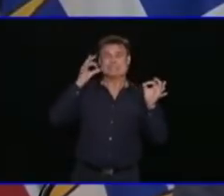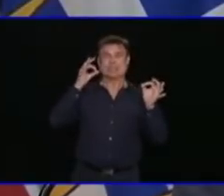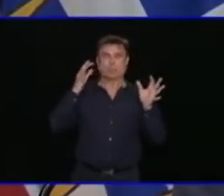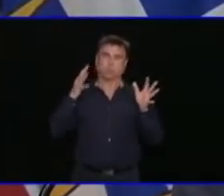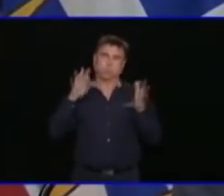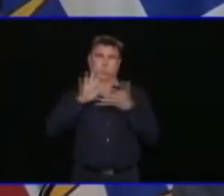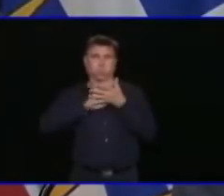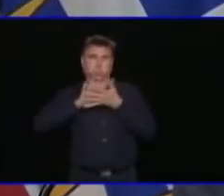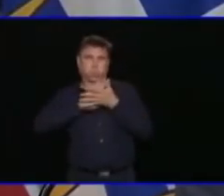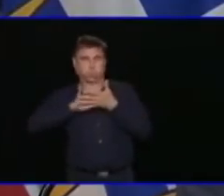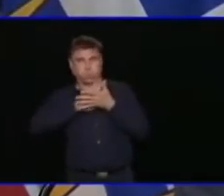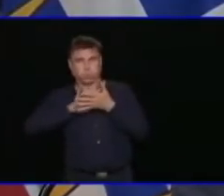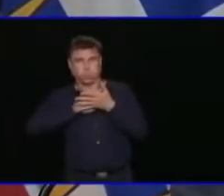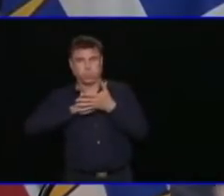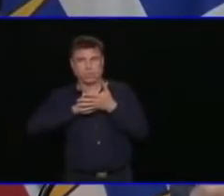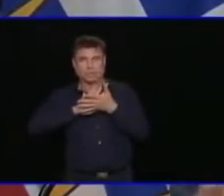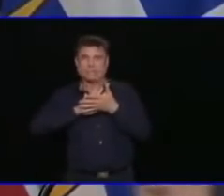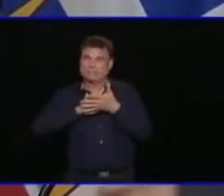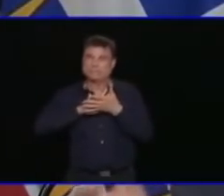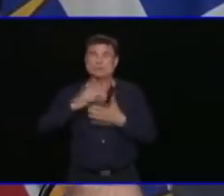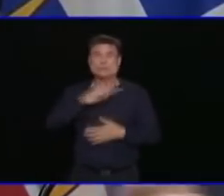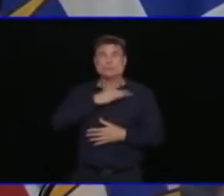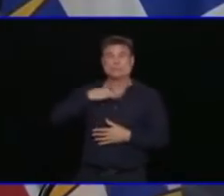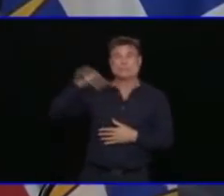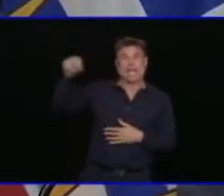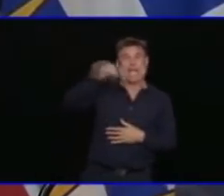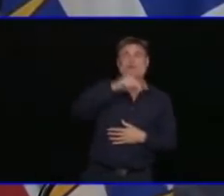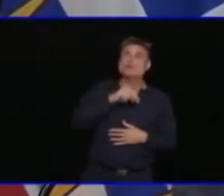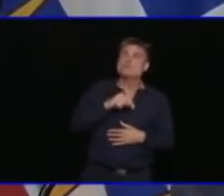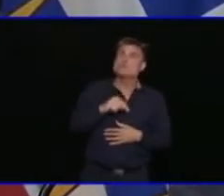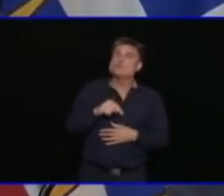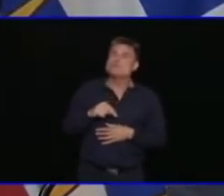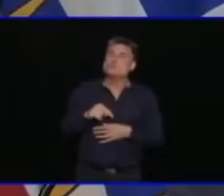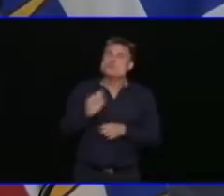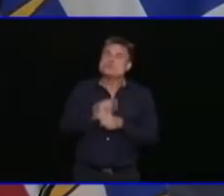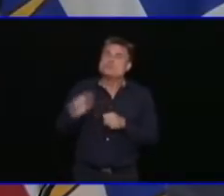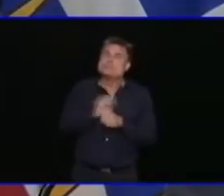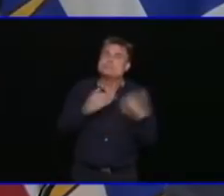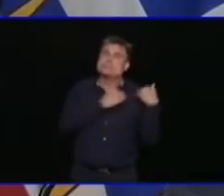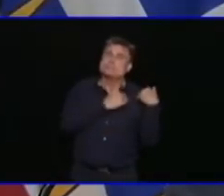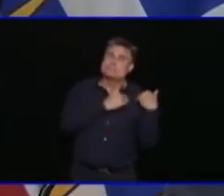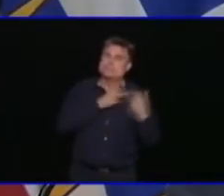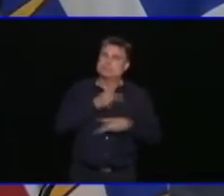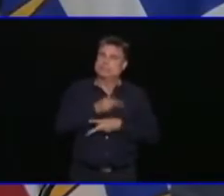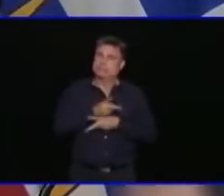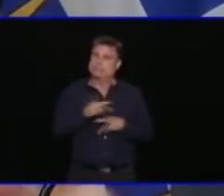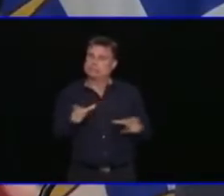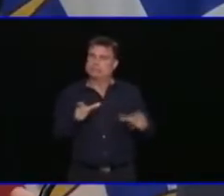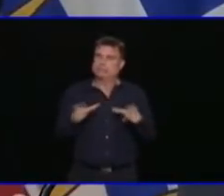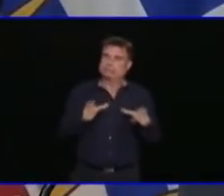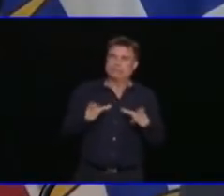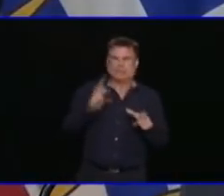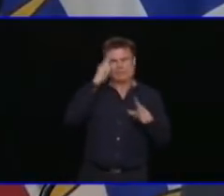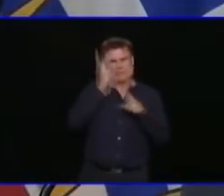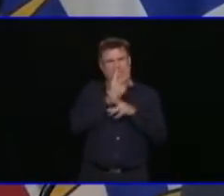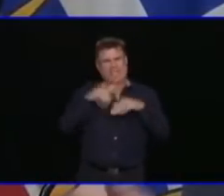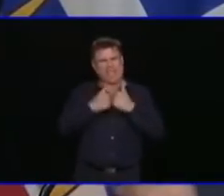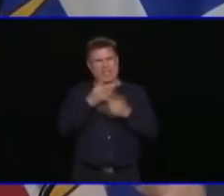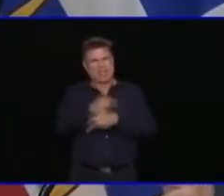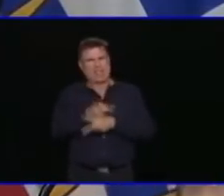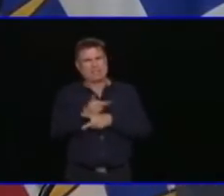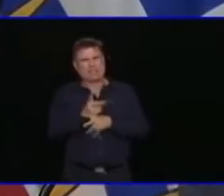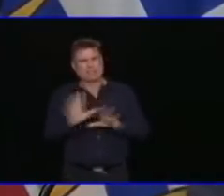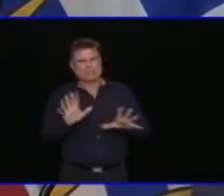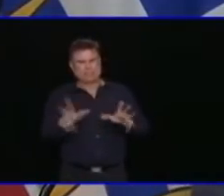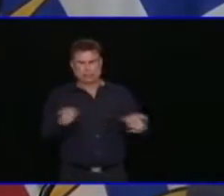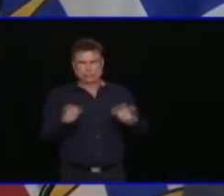is better for us to work and to find those ways of doing things safely rather than shutting things down blanket,